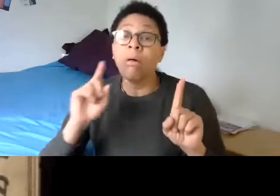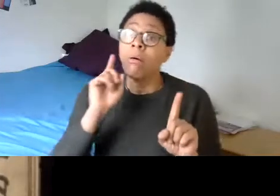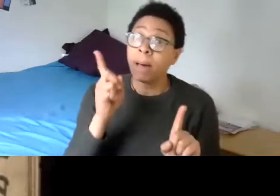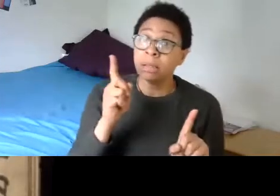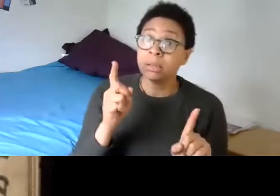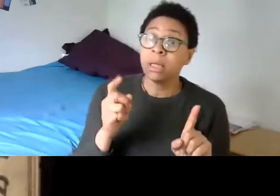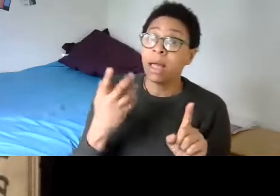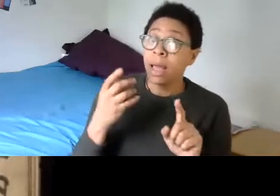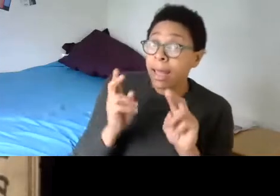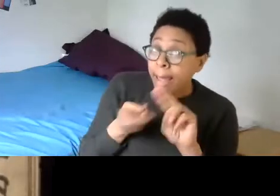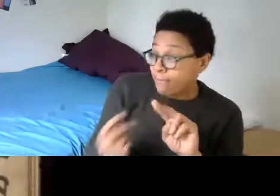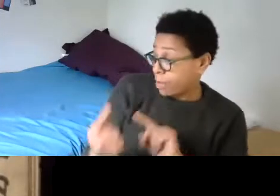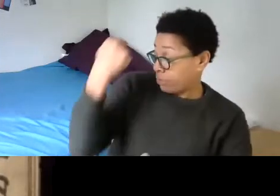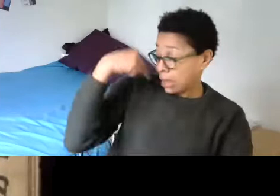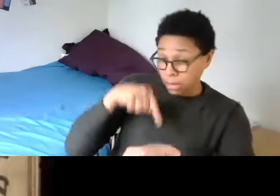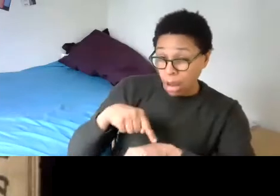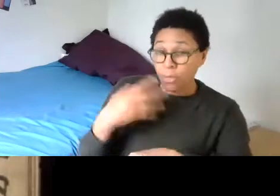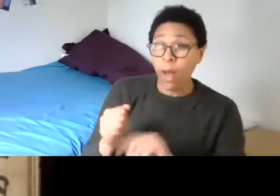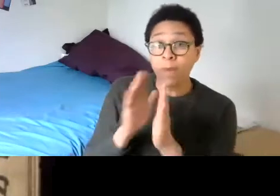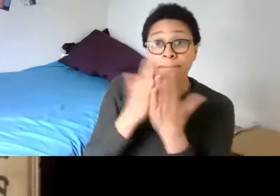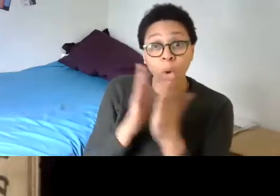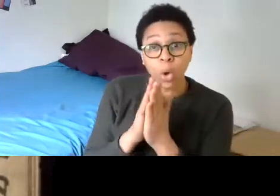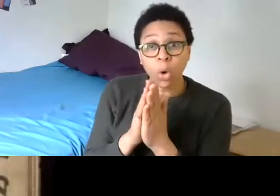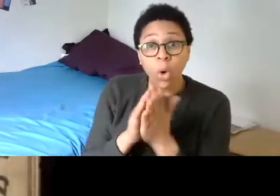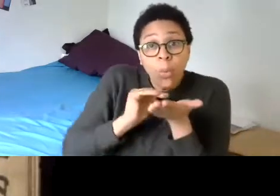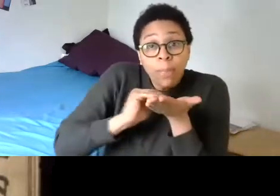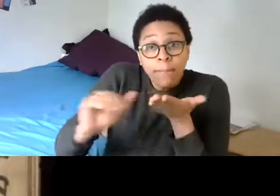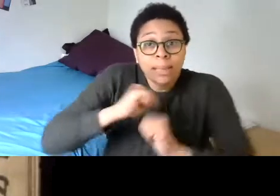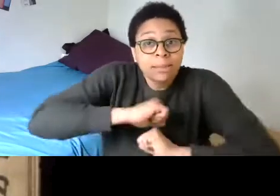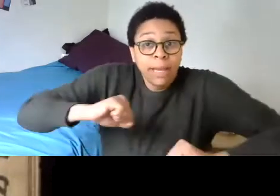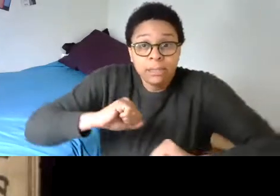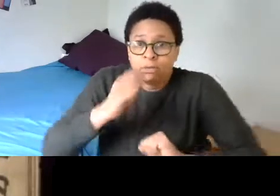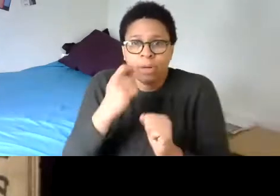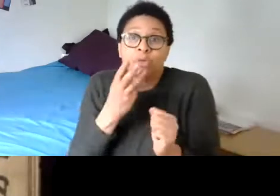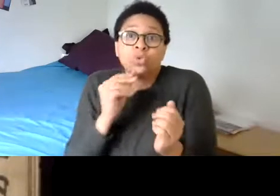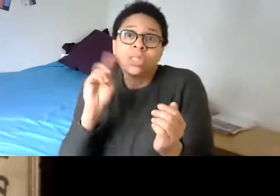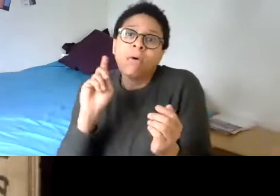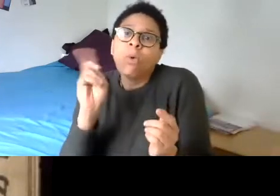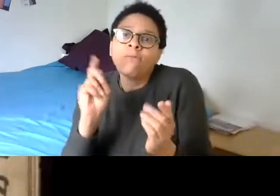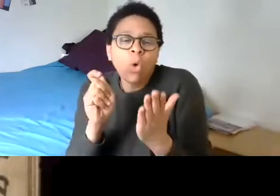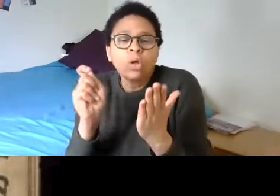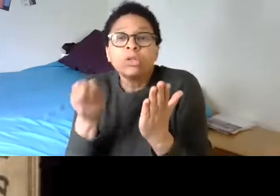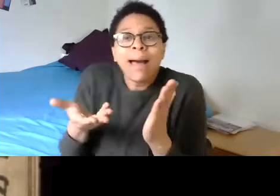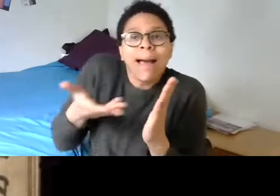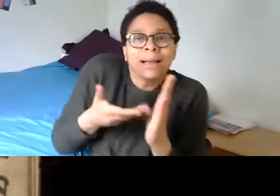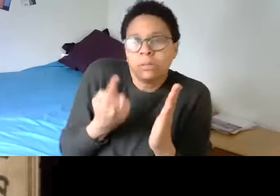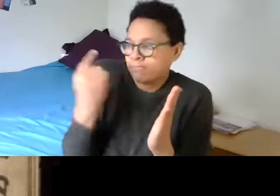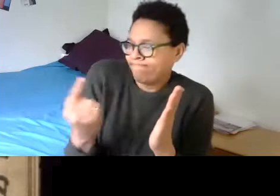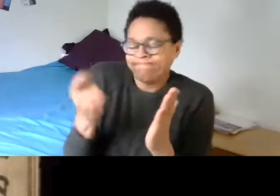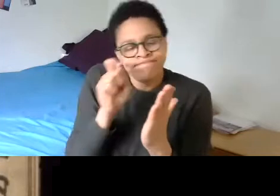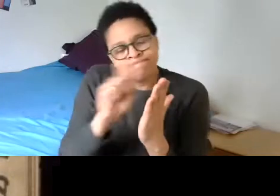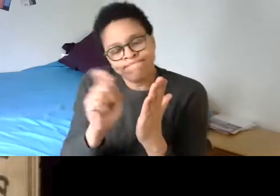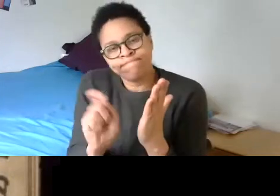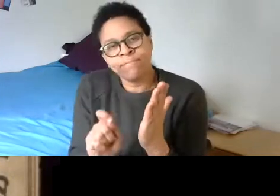commodity, and they used blank spaces in books for notes and doodles. Most blank spaces, also known as